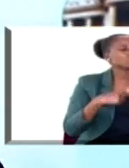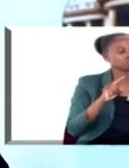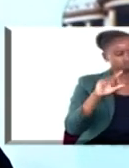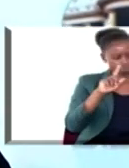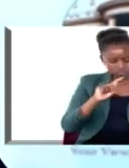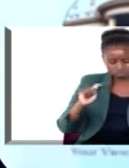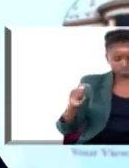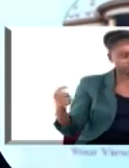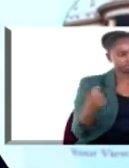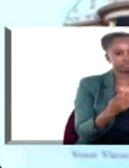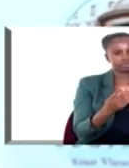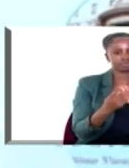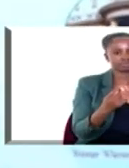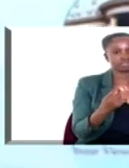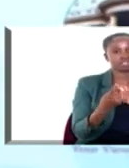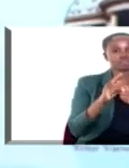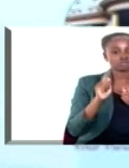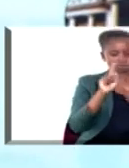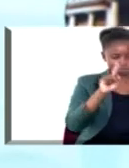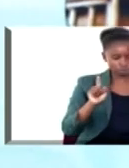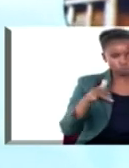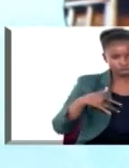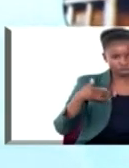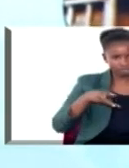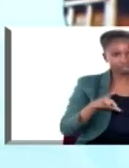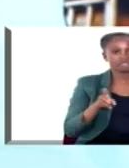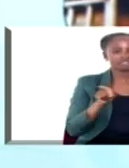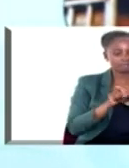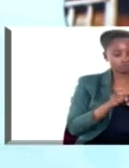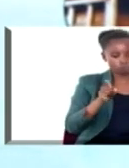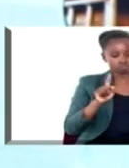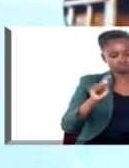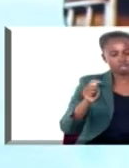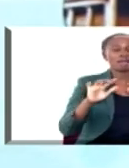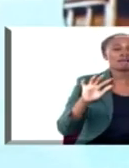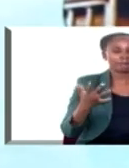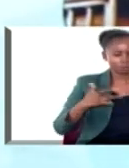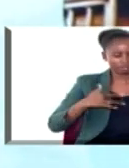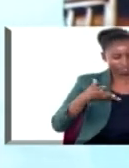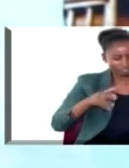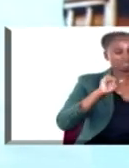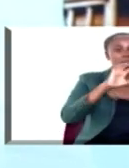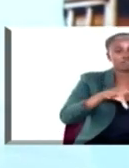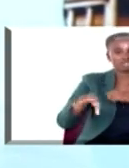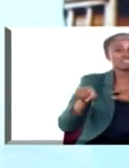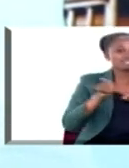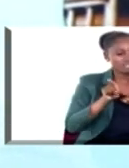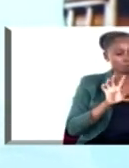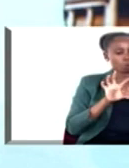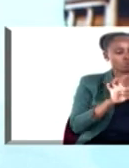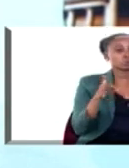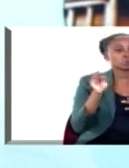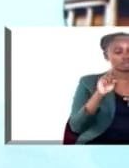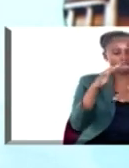spatial landscape and spatial patterns in our province and connecting housing development to